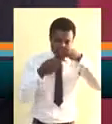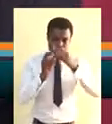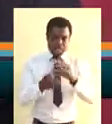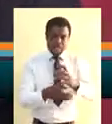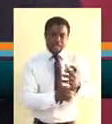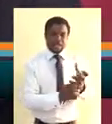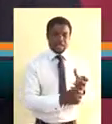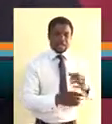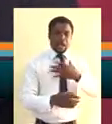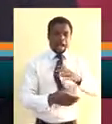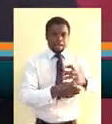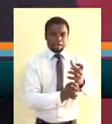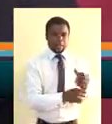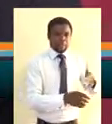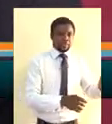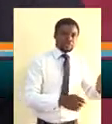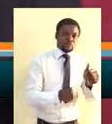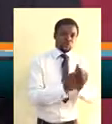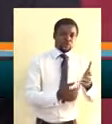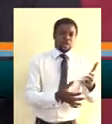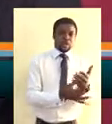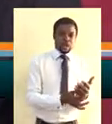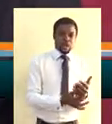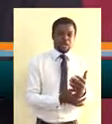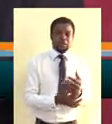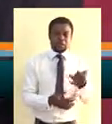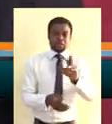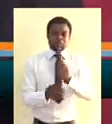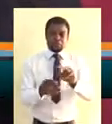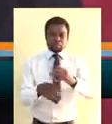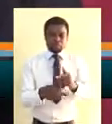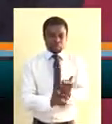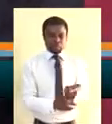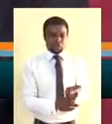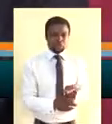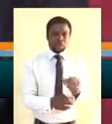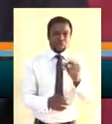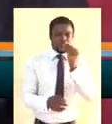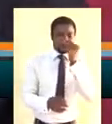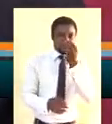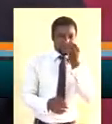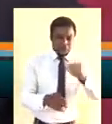their hands. So for instance, things like flower vase, things like carrier bags,